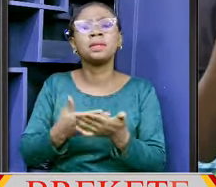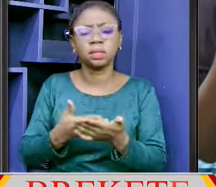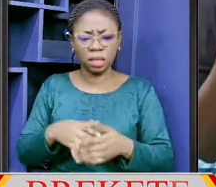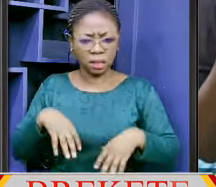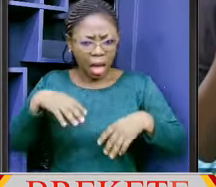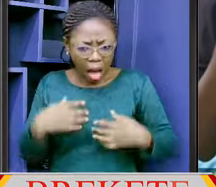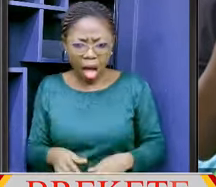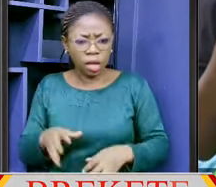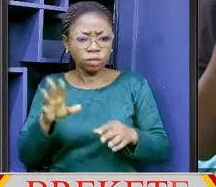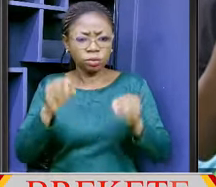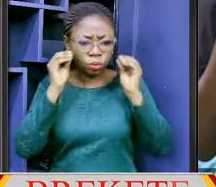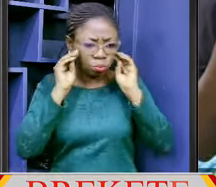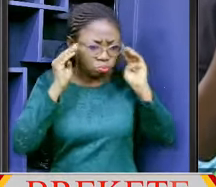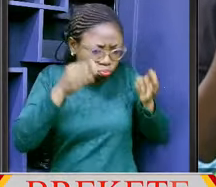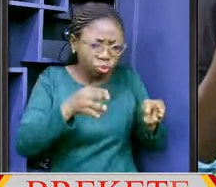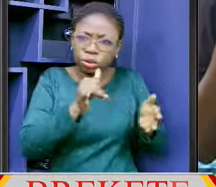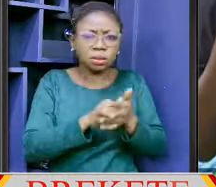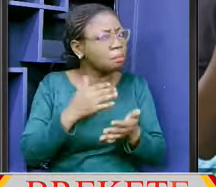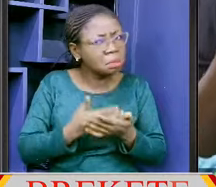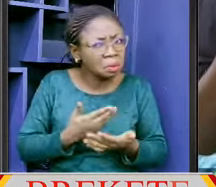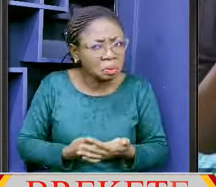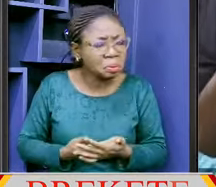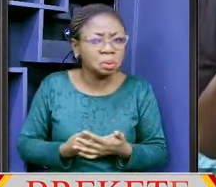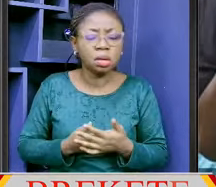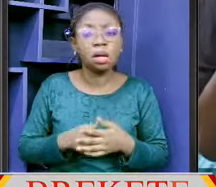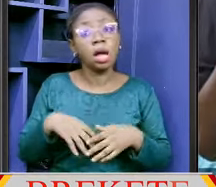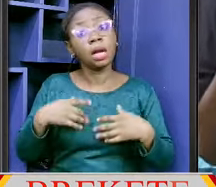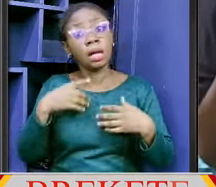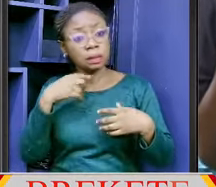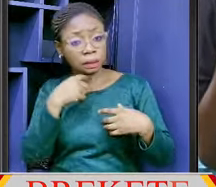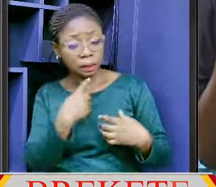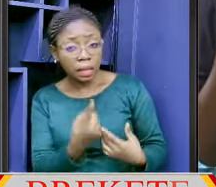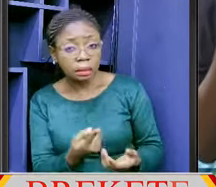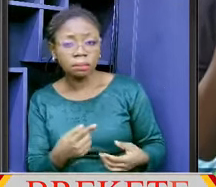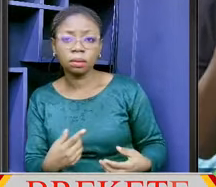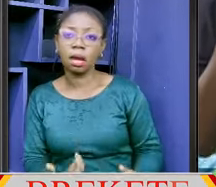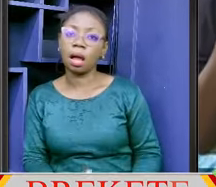ice in that money. Oh. That money, don't put us. I now tell